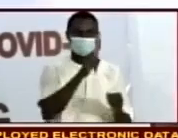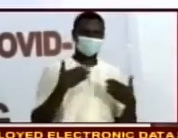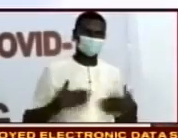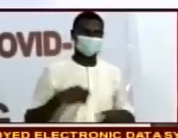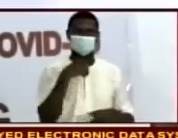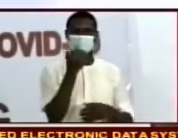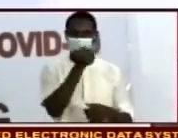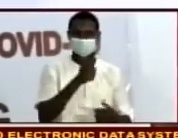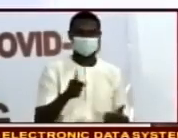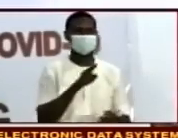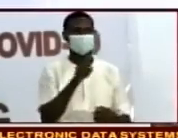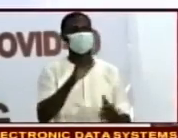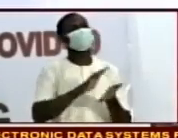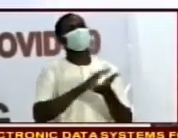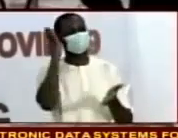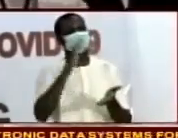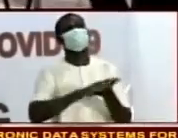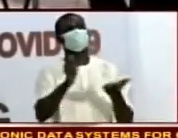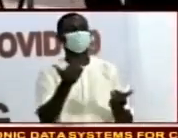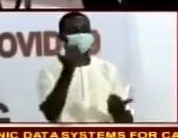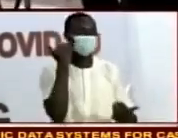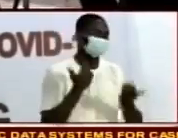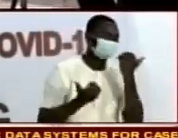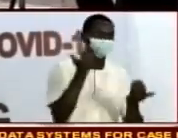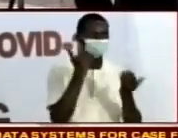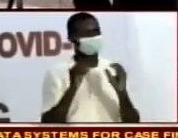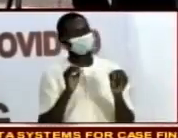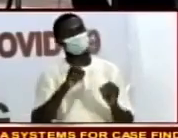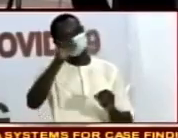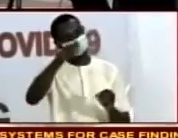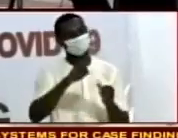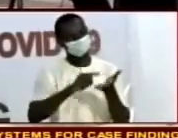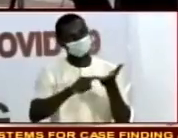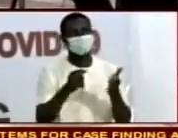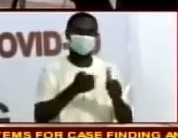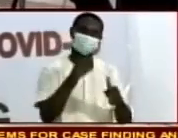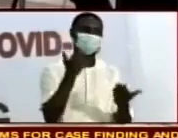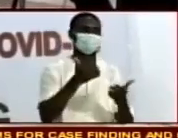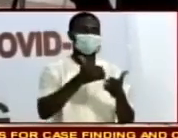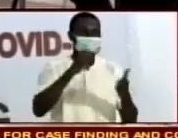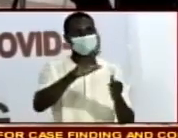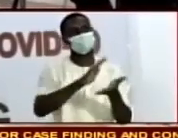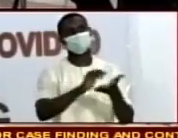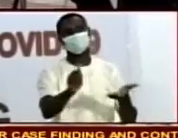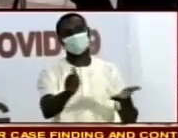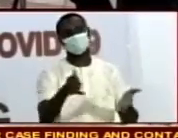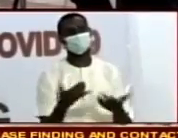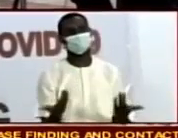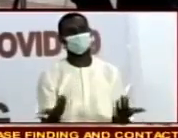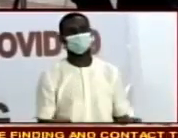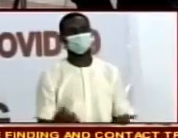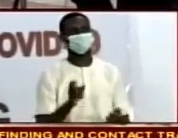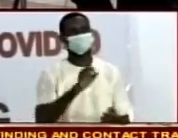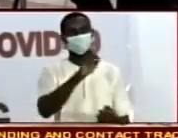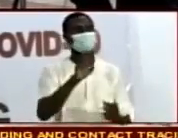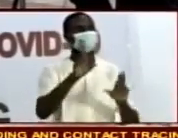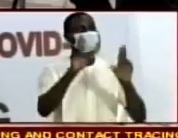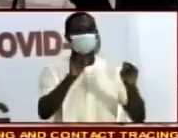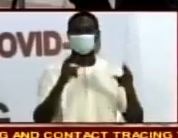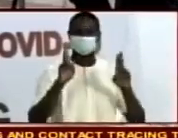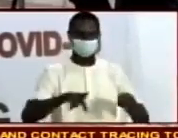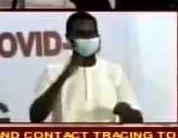social media platform is considered to be true before it is rebutted. These questions, nobody will collect.